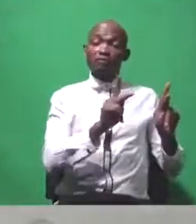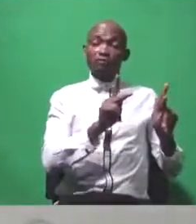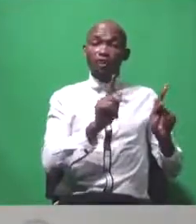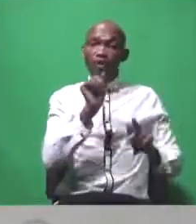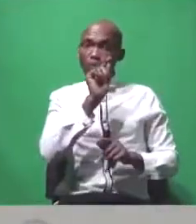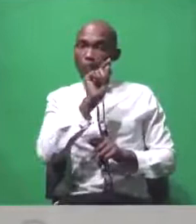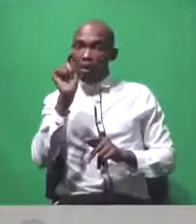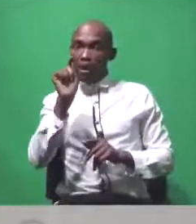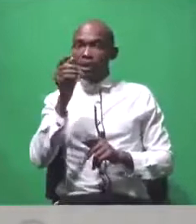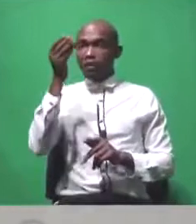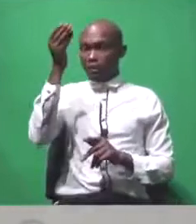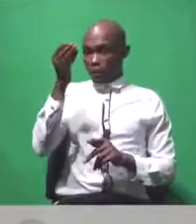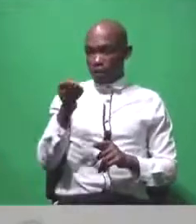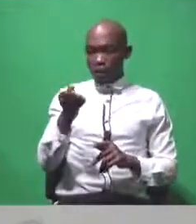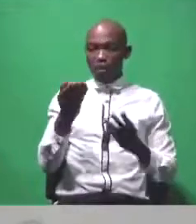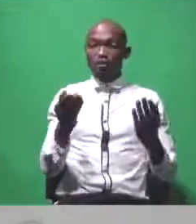got